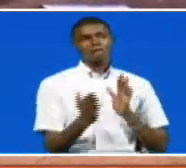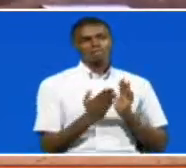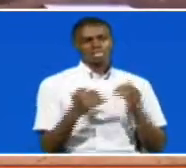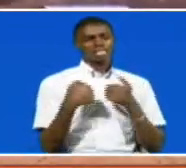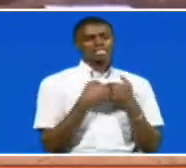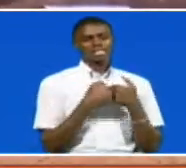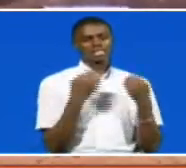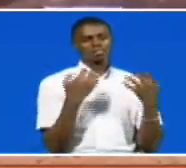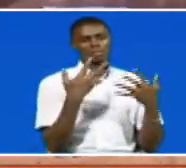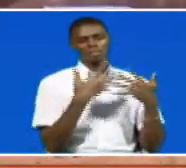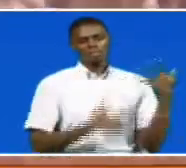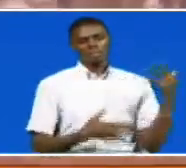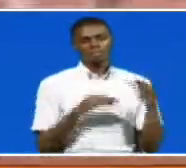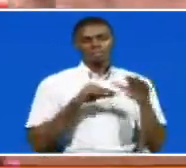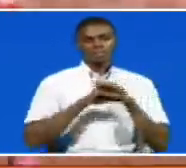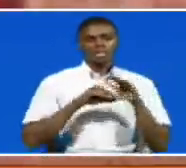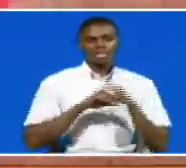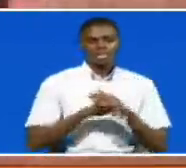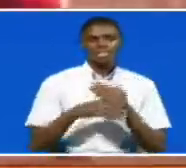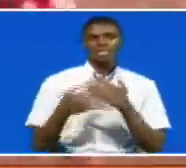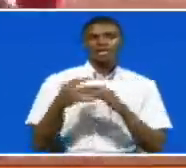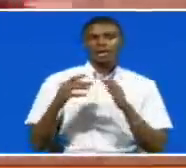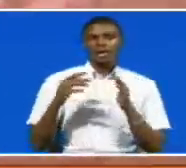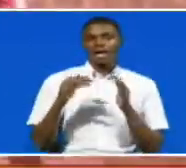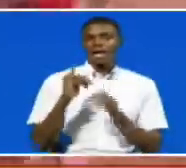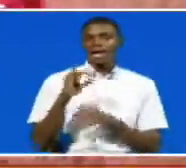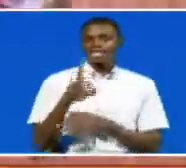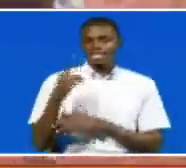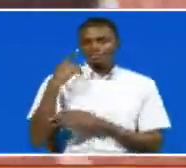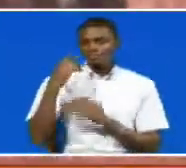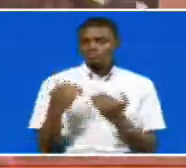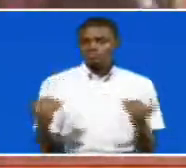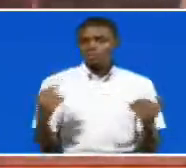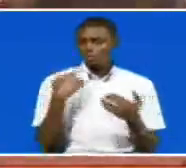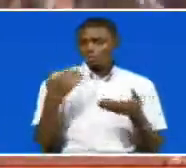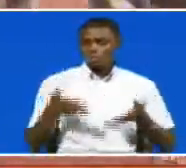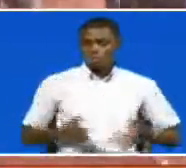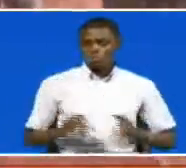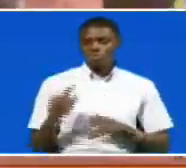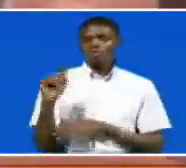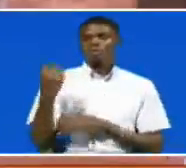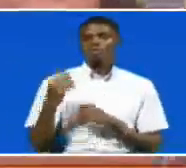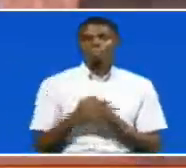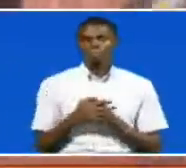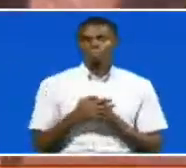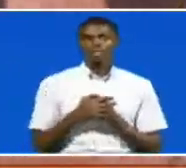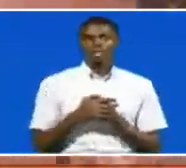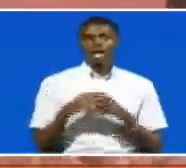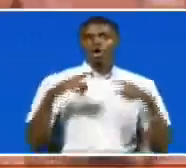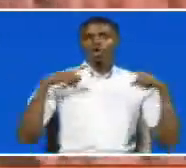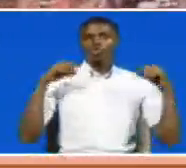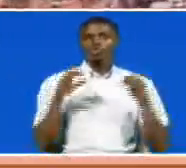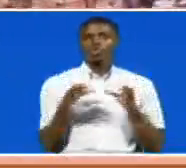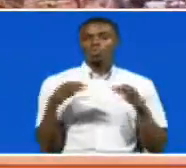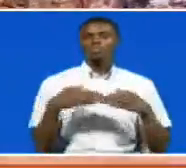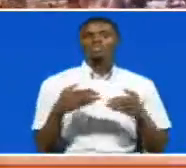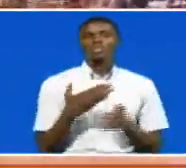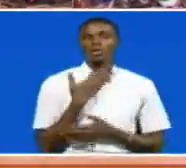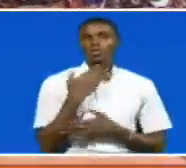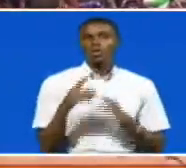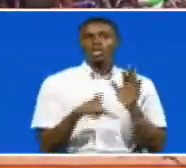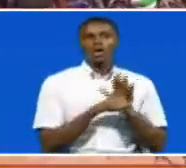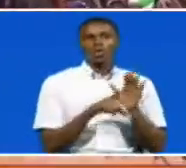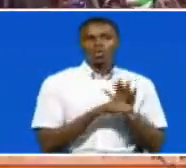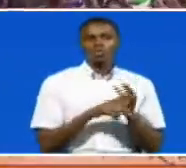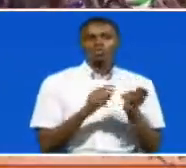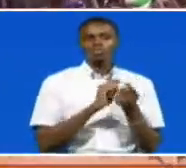of challenges like accessing identification for their children who were born in Kenya. The host community wants laws to